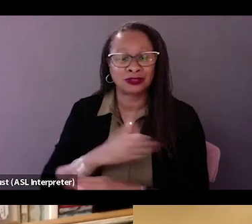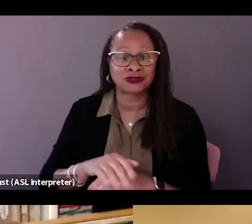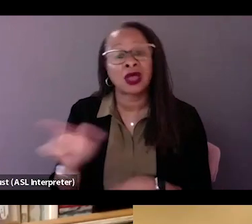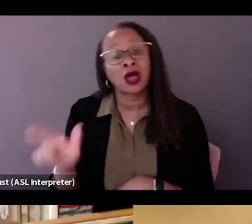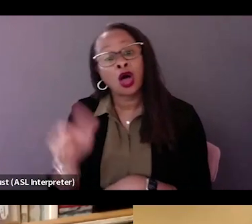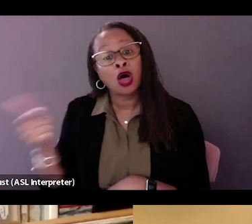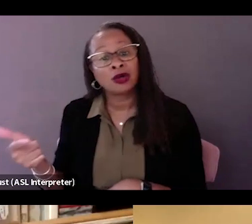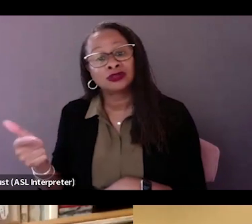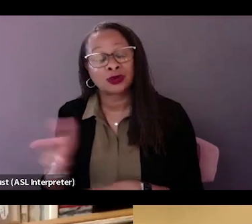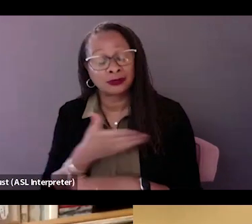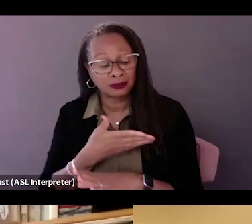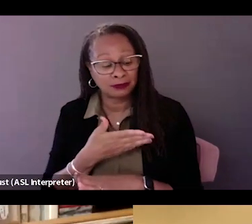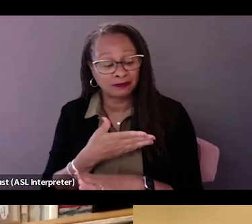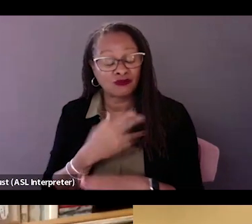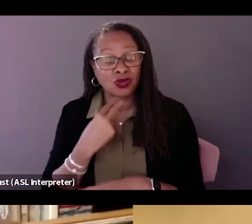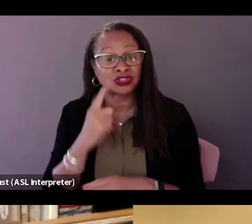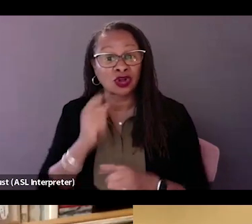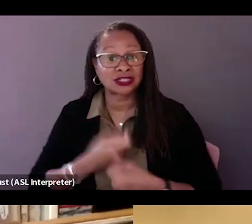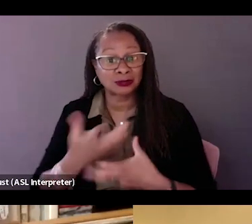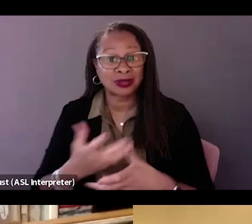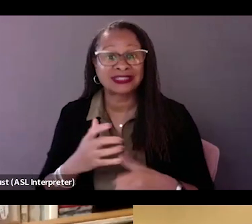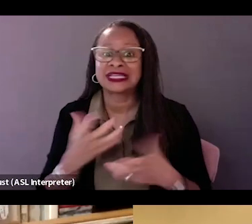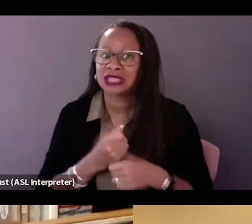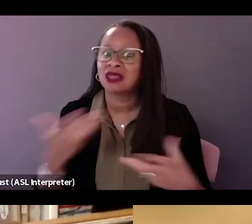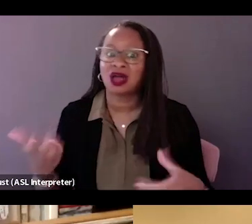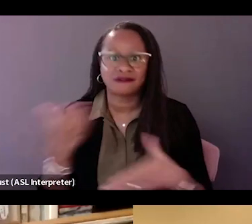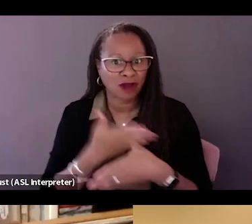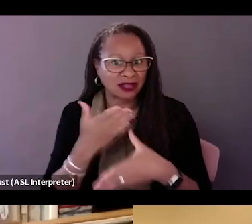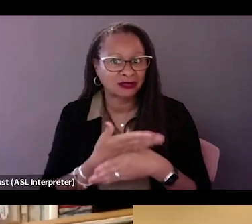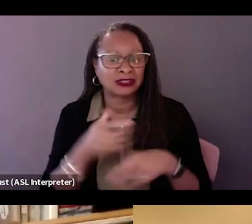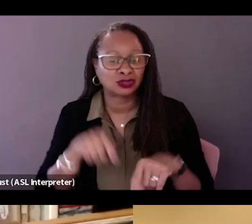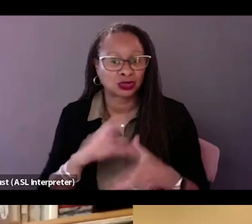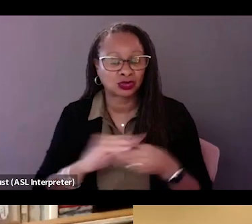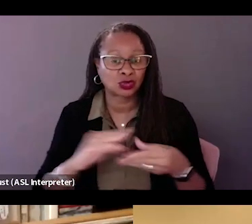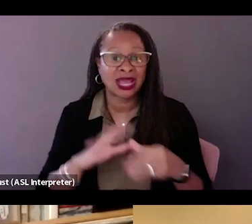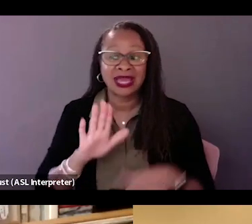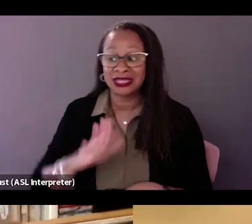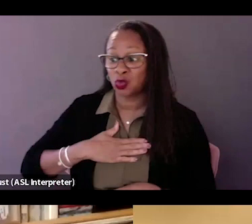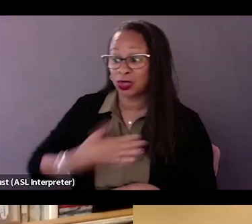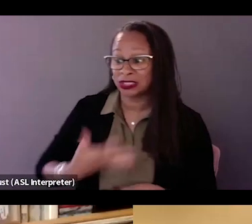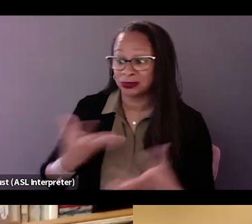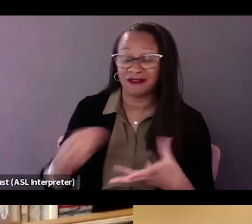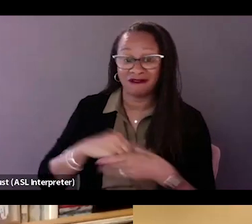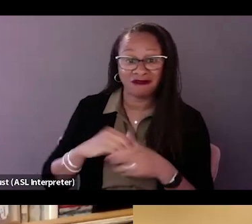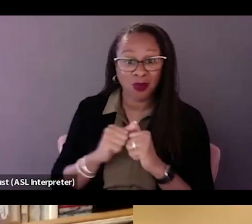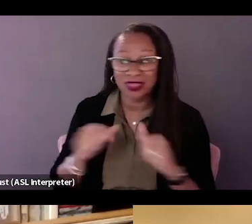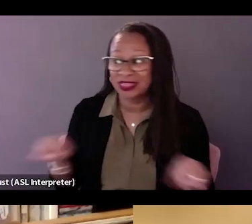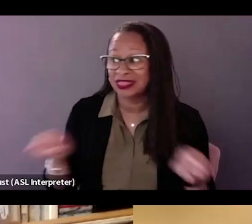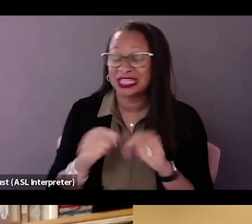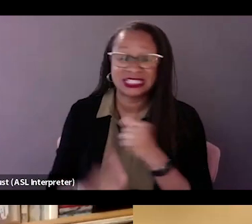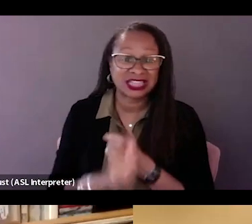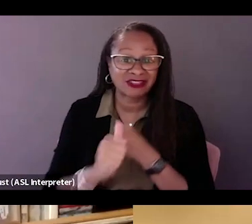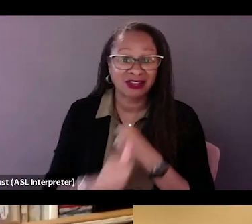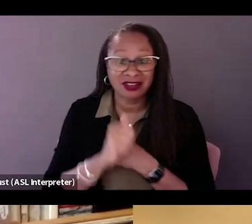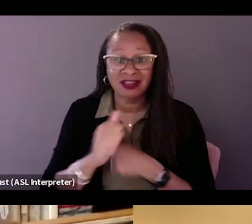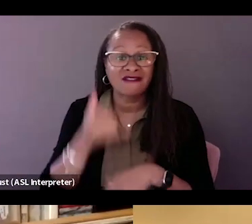India, and harassment is such a big part of the story, and his willingness to engage with these threatening phone calls. I